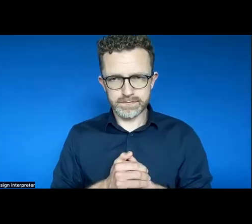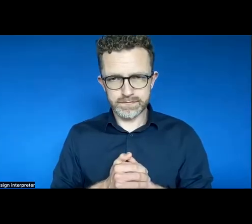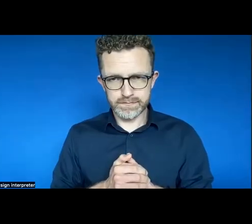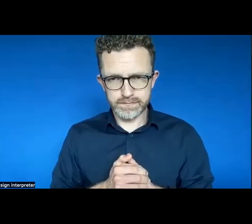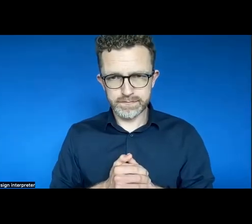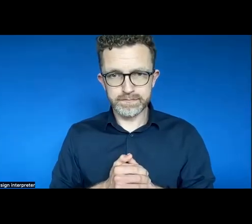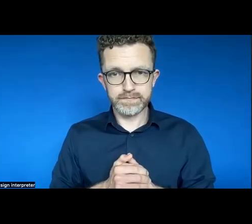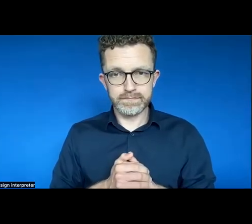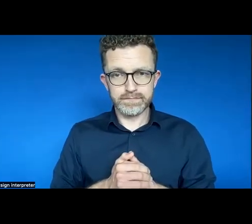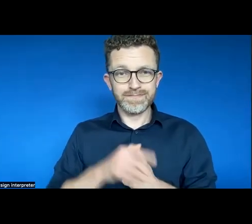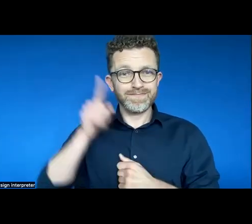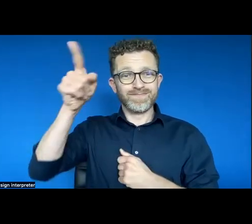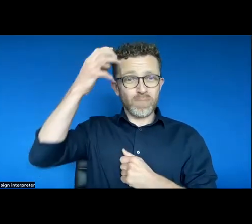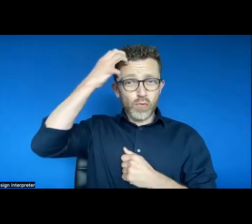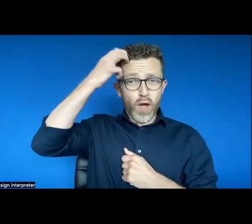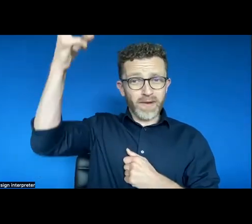and